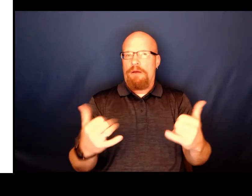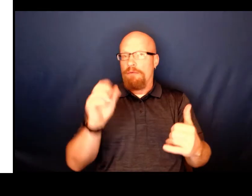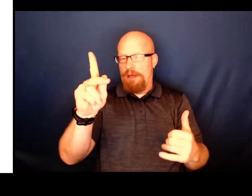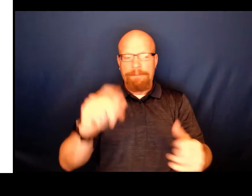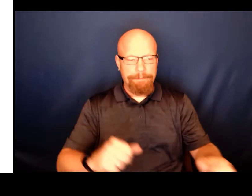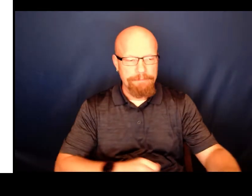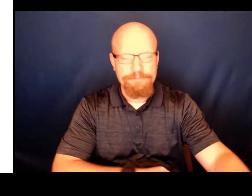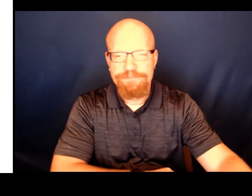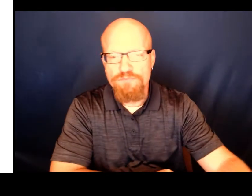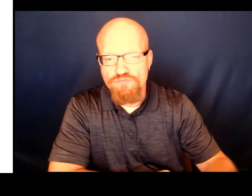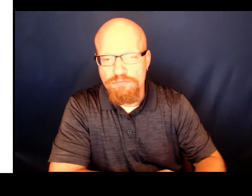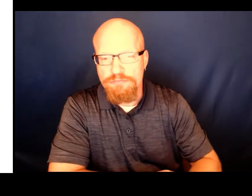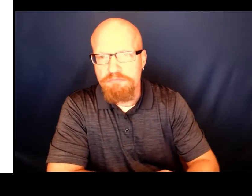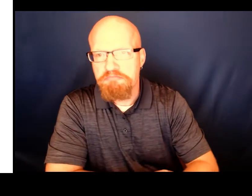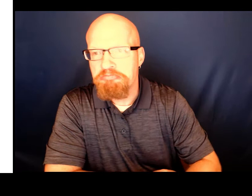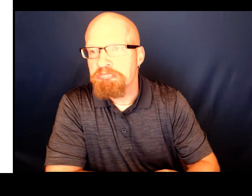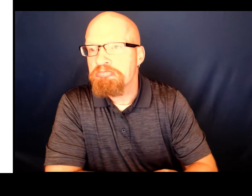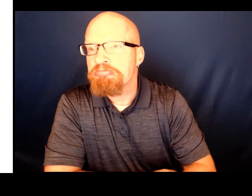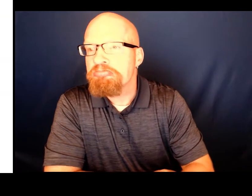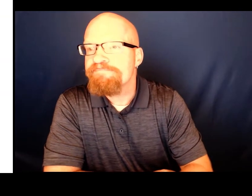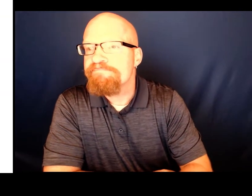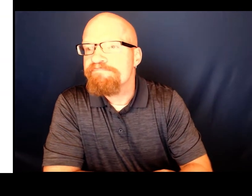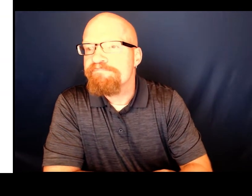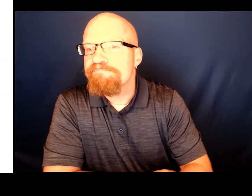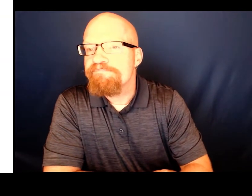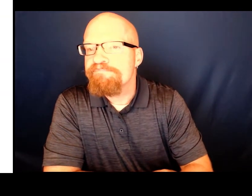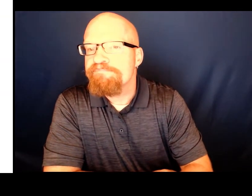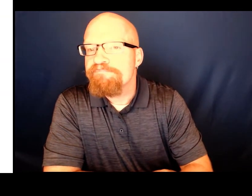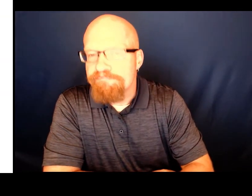We'll work on this right now.